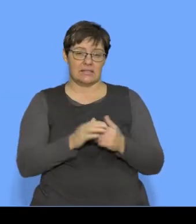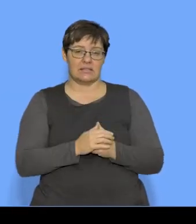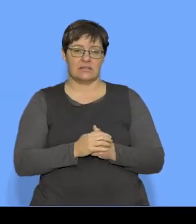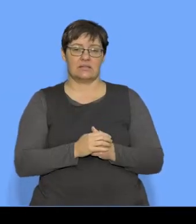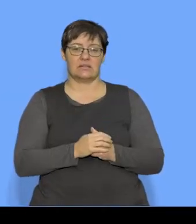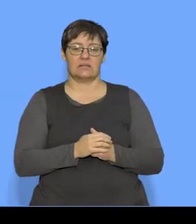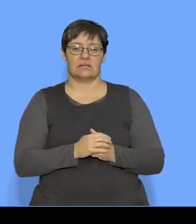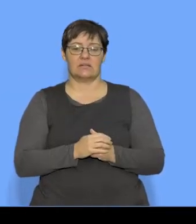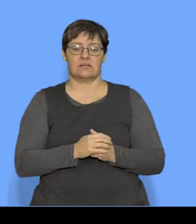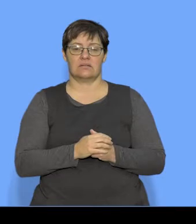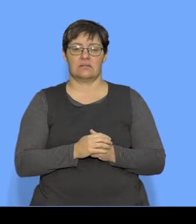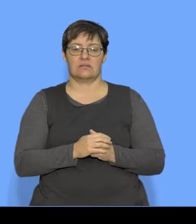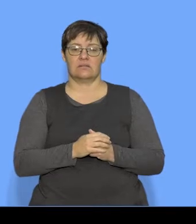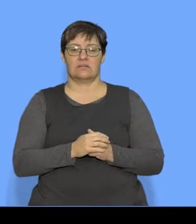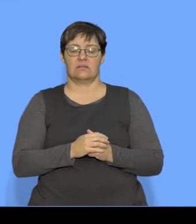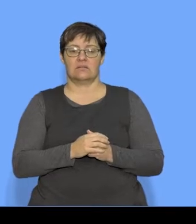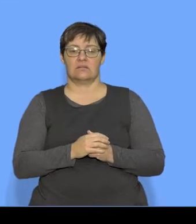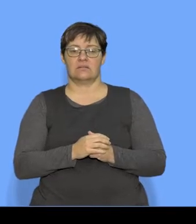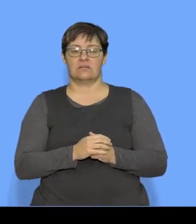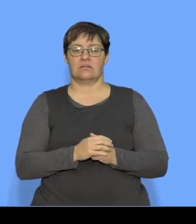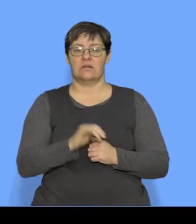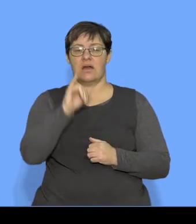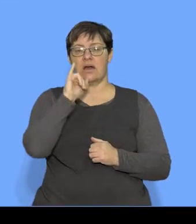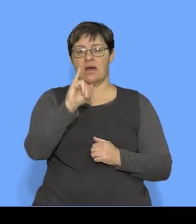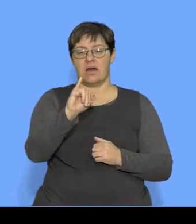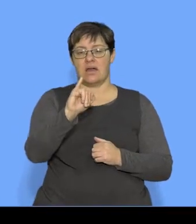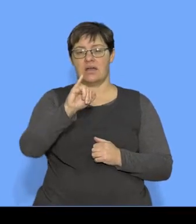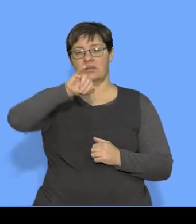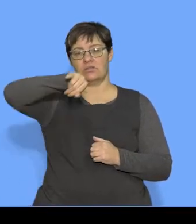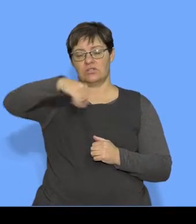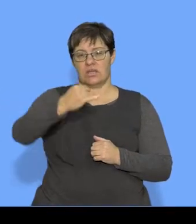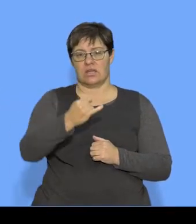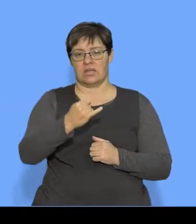and in triangle